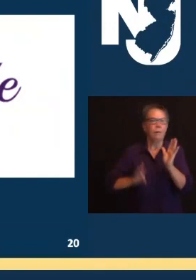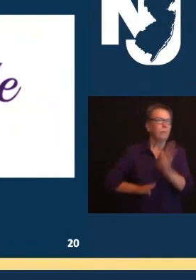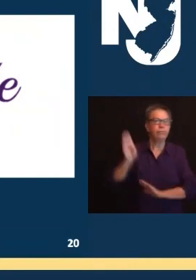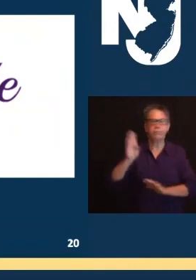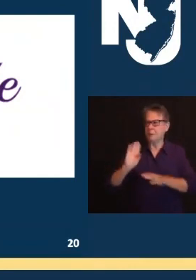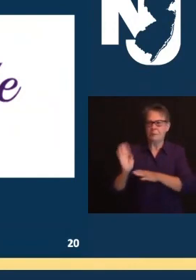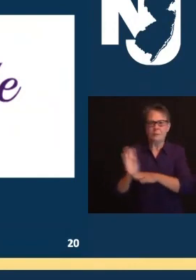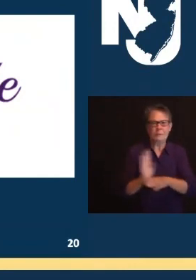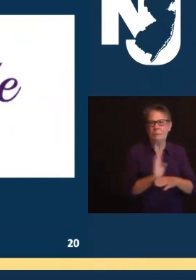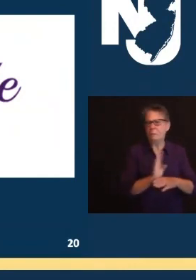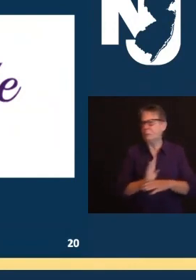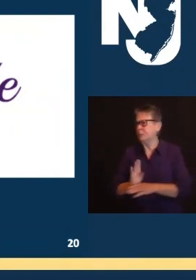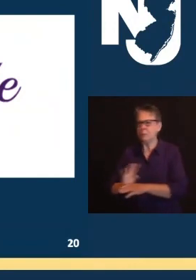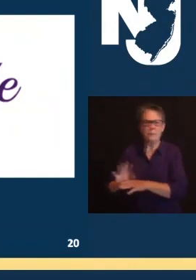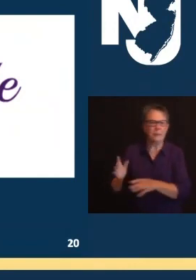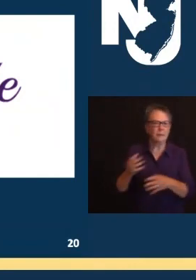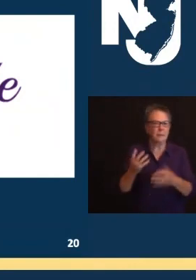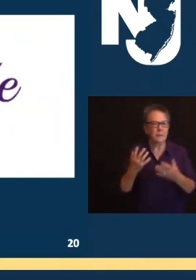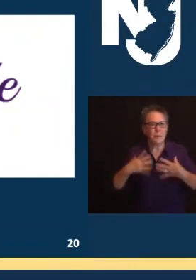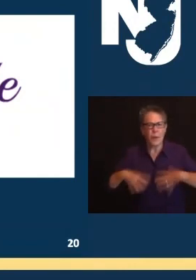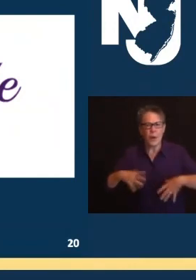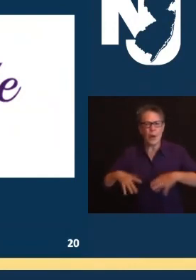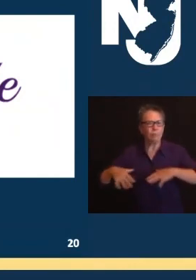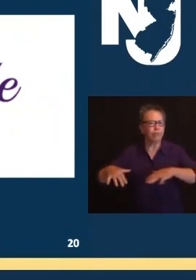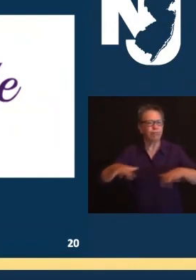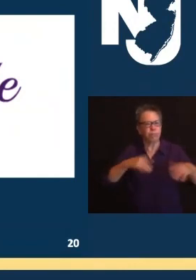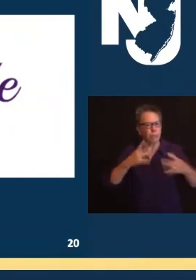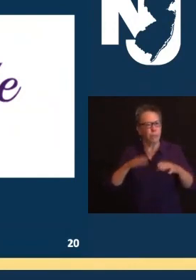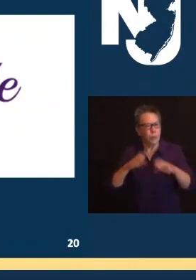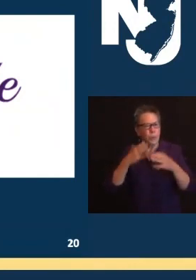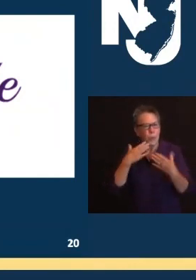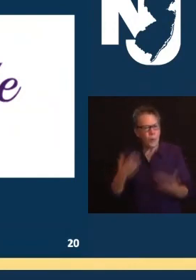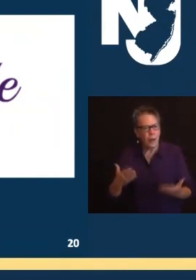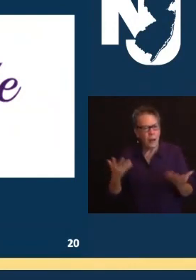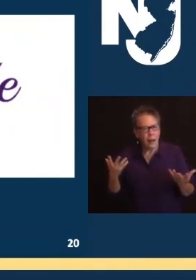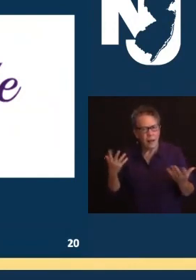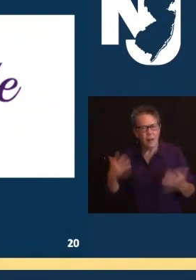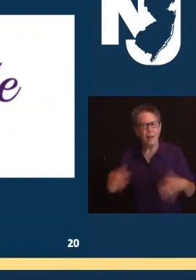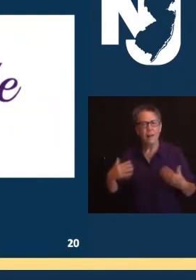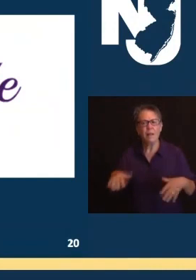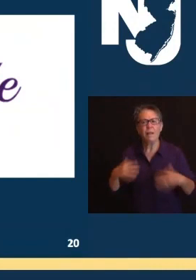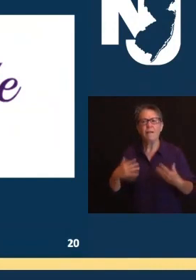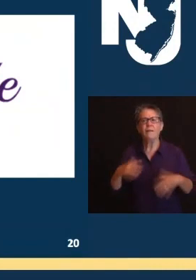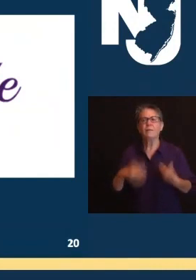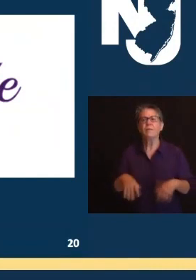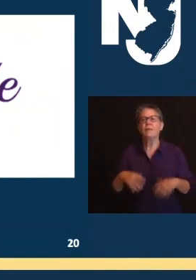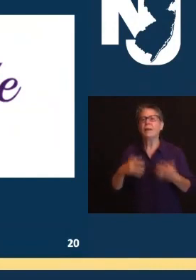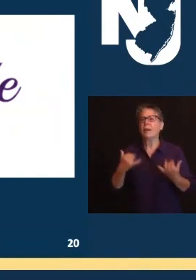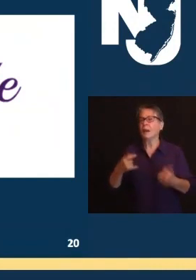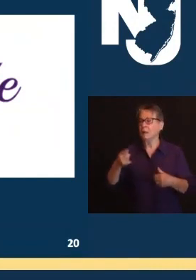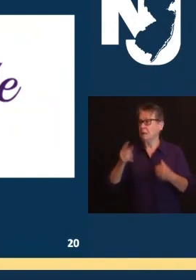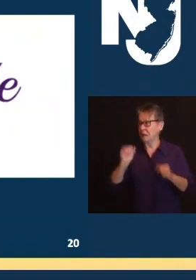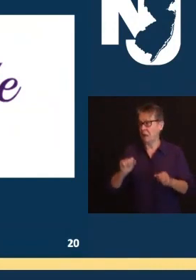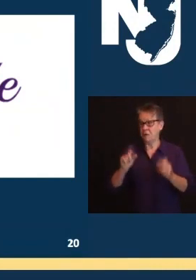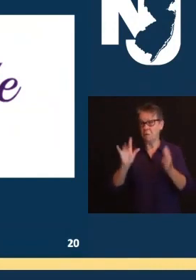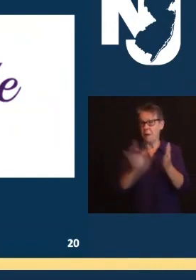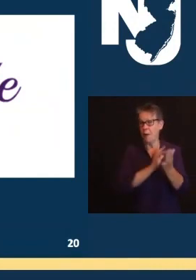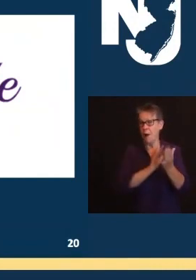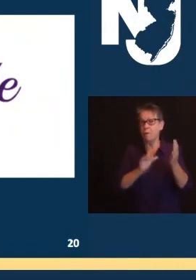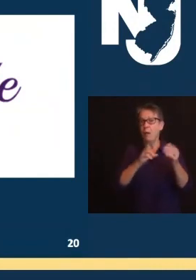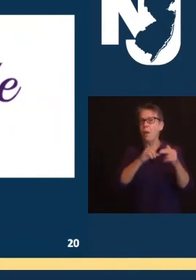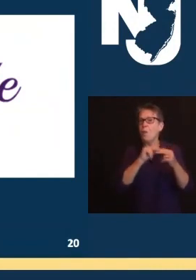fact, she told me business is so good right now, she expects being able to repay her loan early. That tells us so much about our